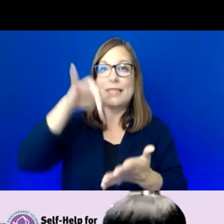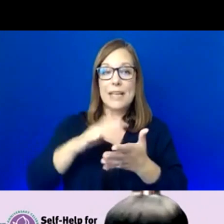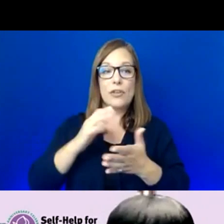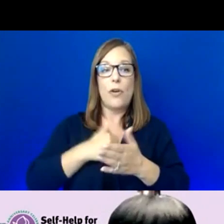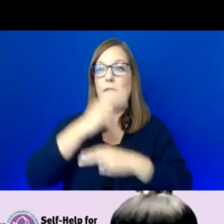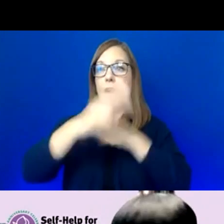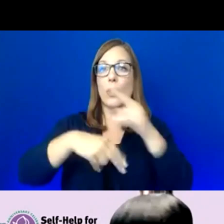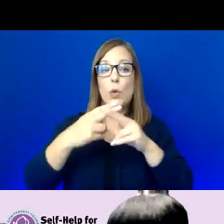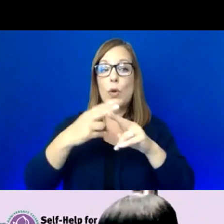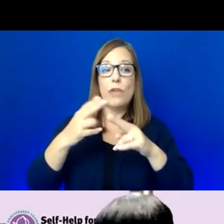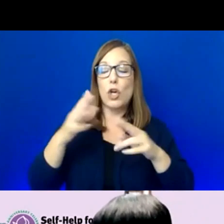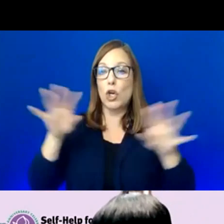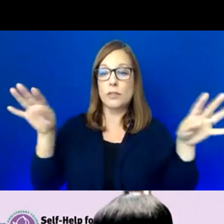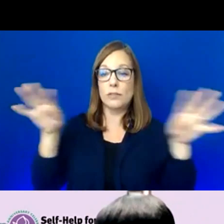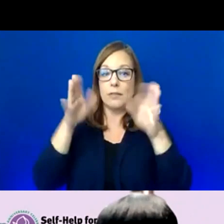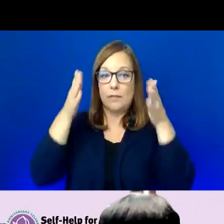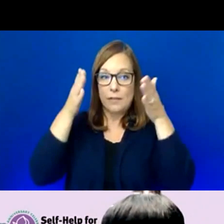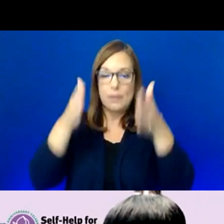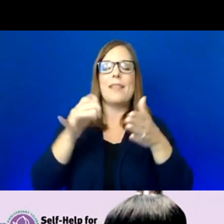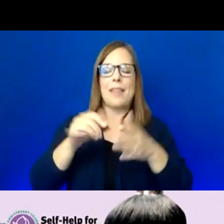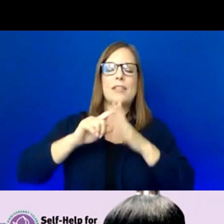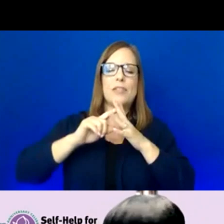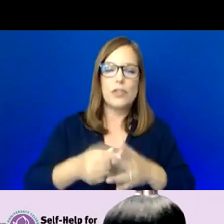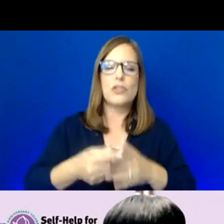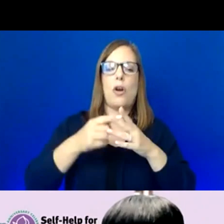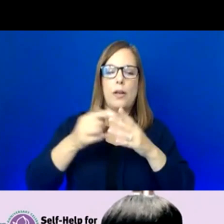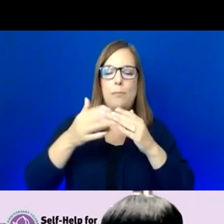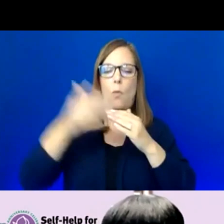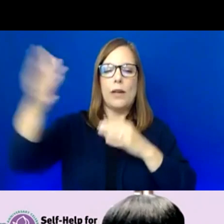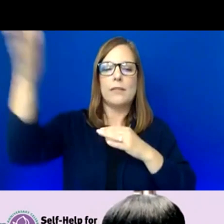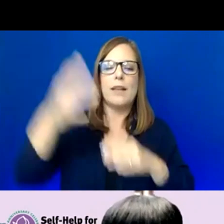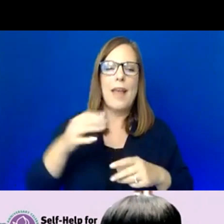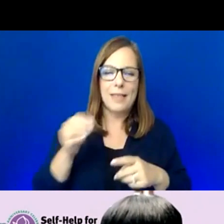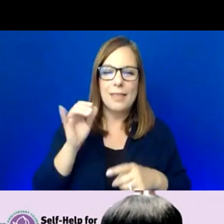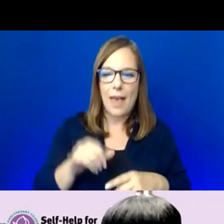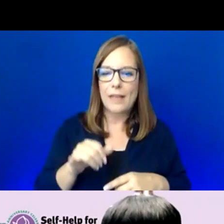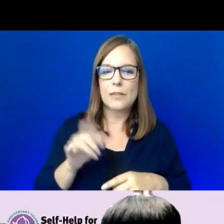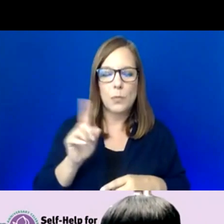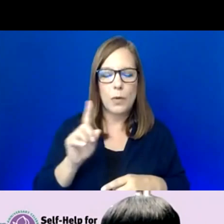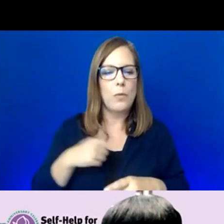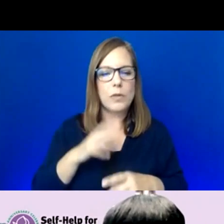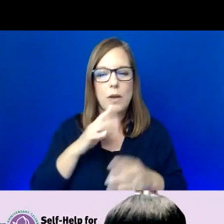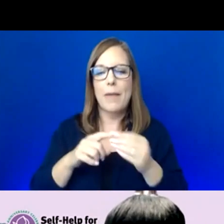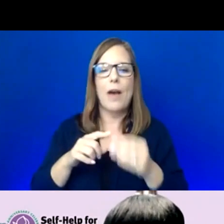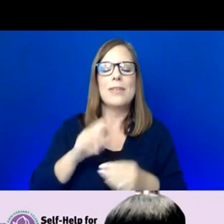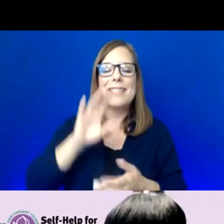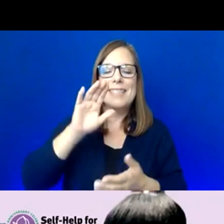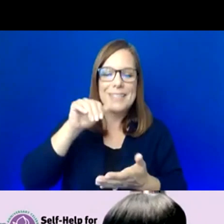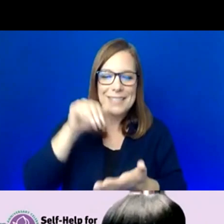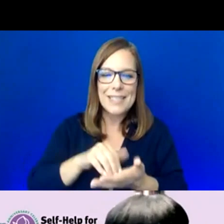And the hub and spokes and the ADRCs is exactly that, senior centered. And I think